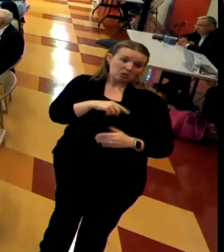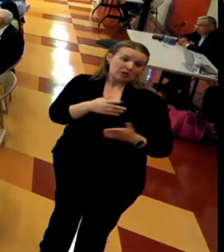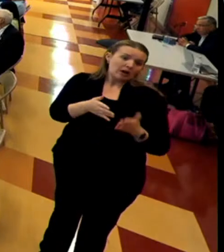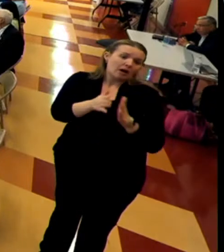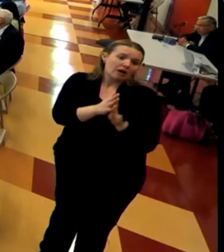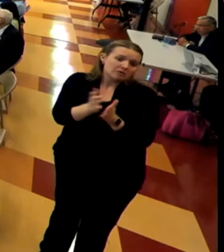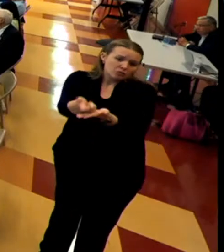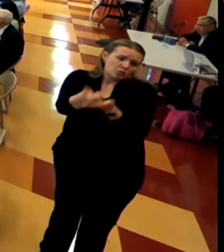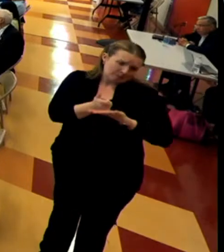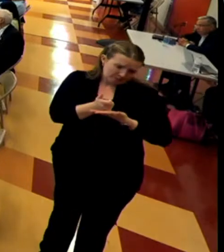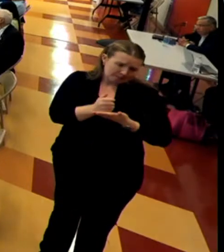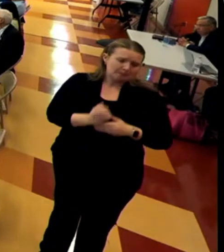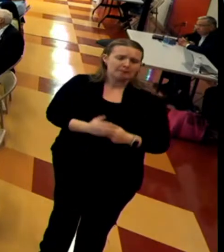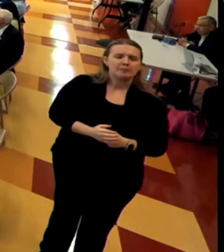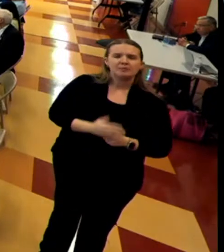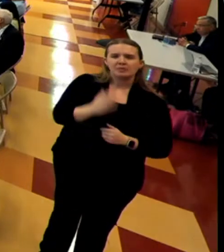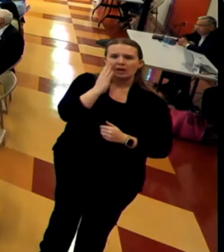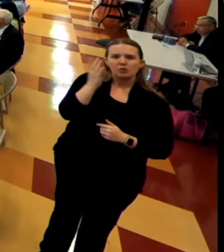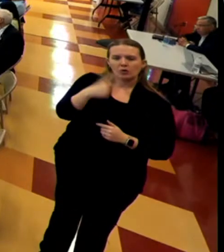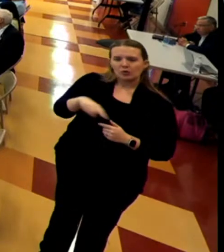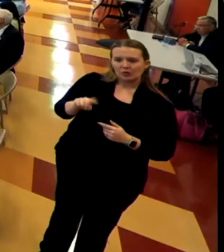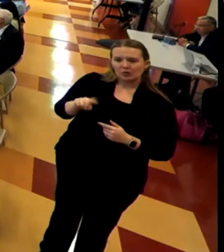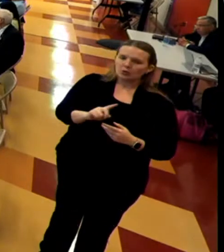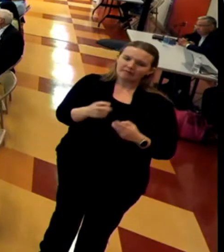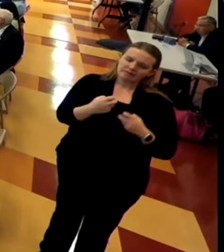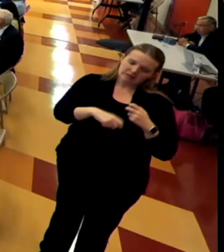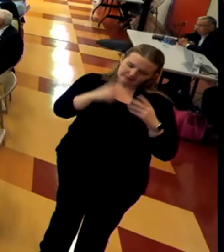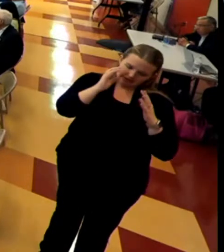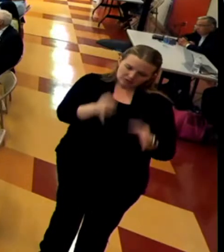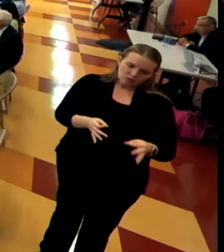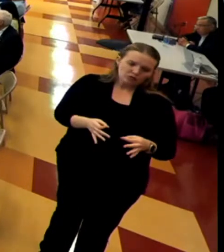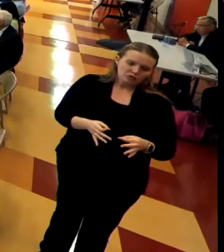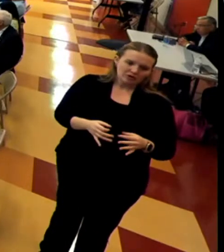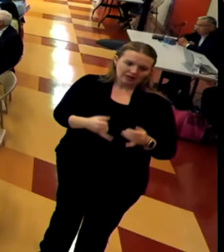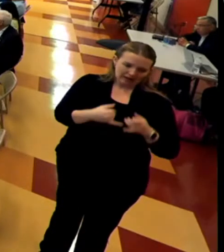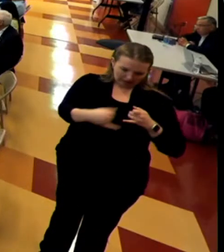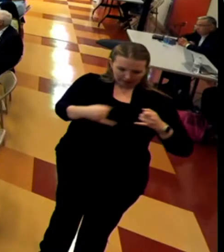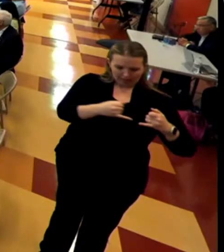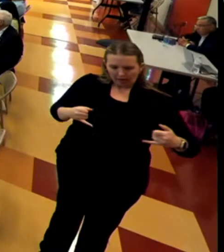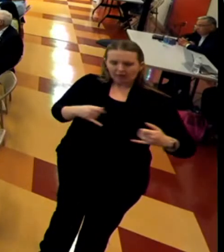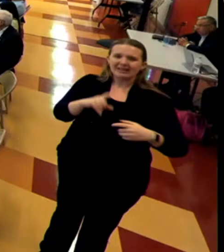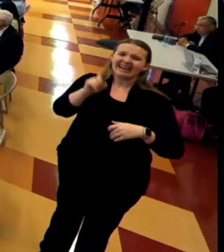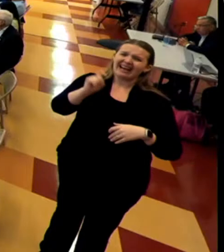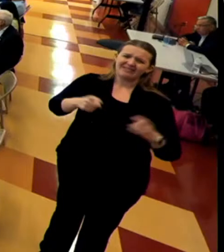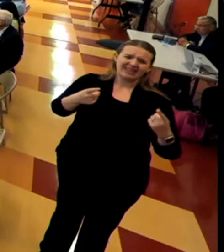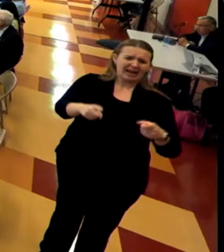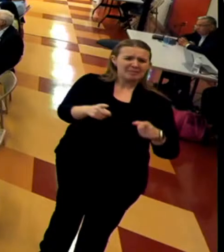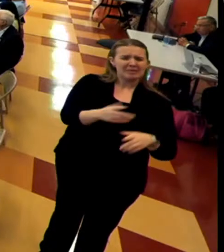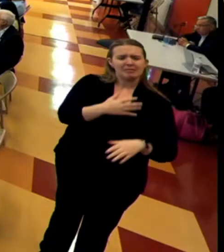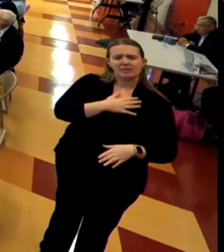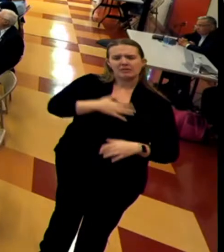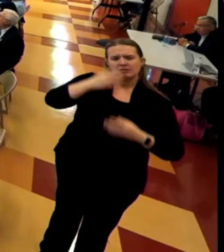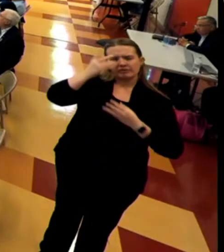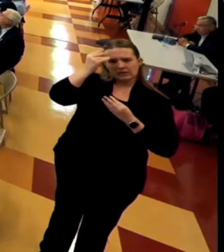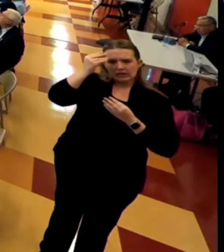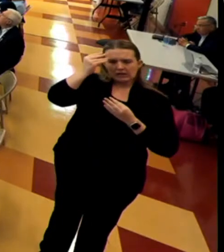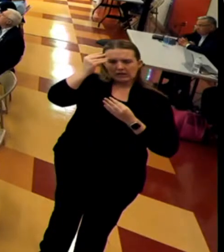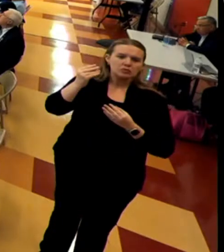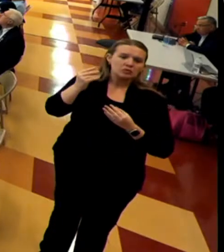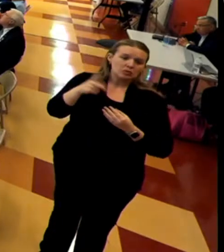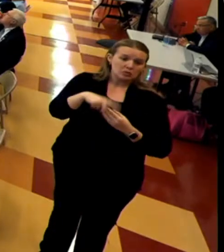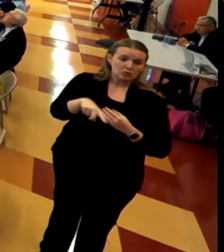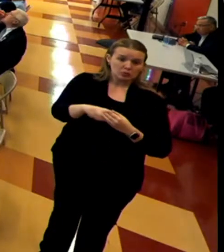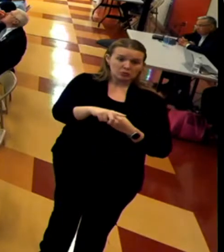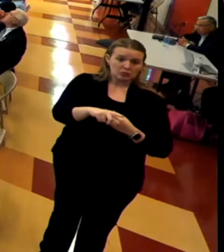you help us. And I know you all have tough decisions to make, and lines have to be drawn, but just consider, especially like what you heard from